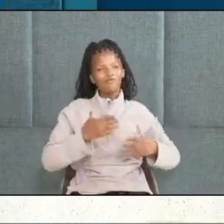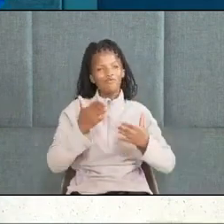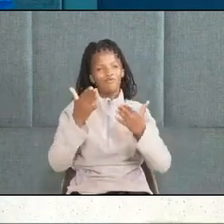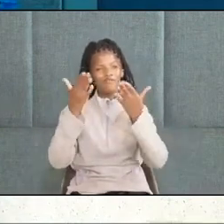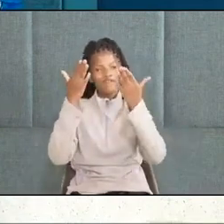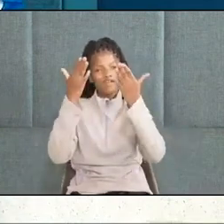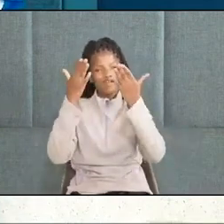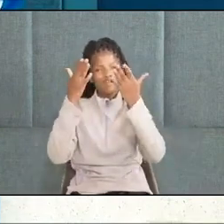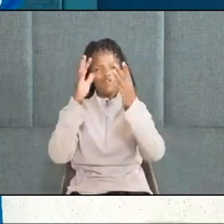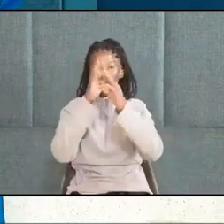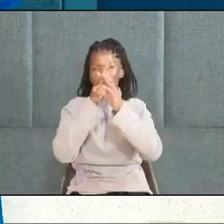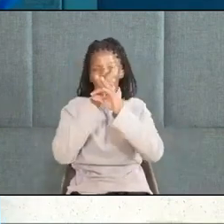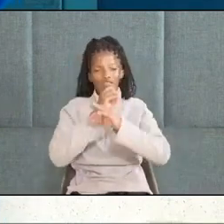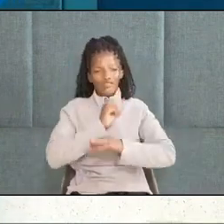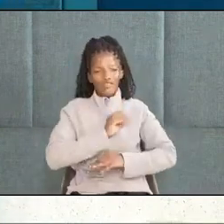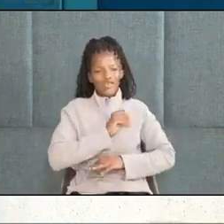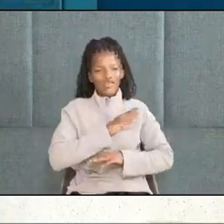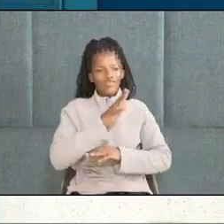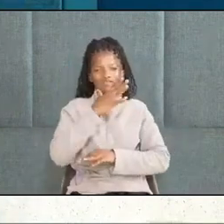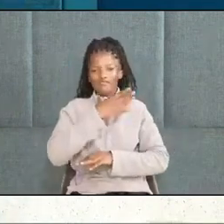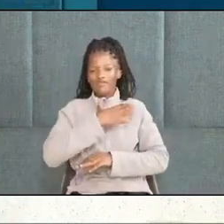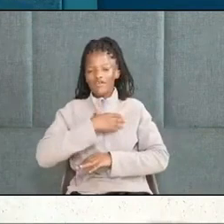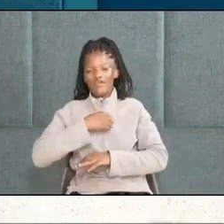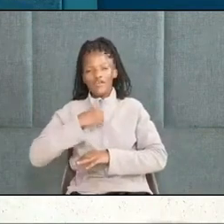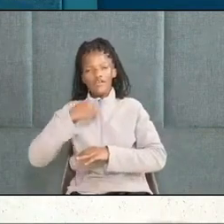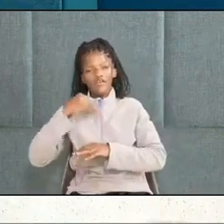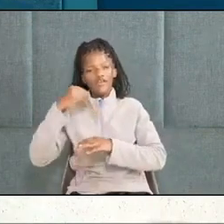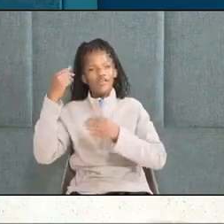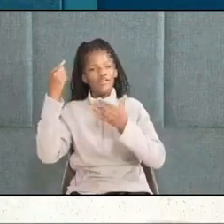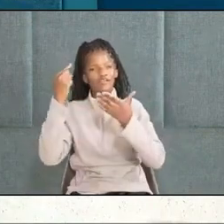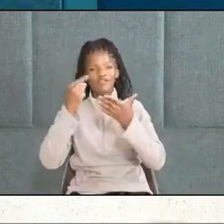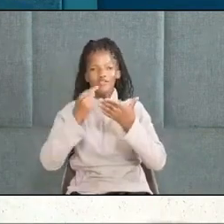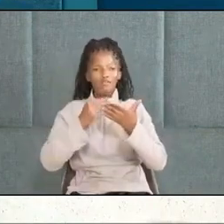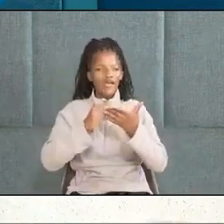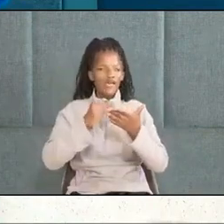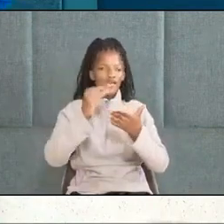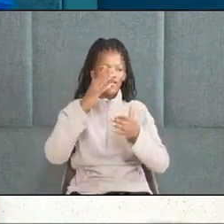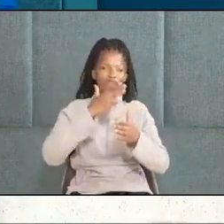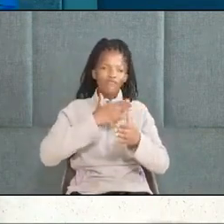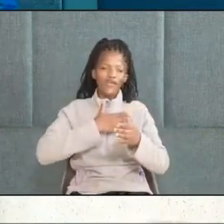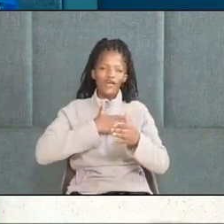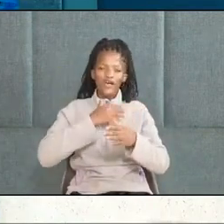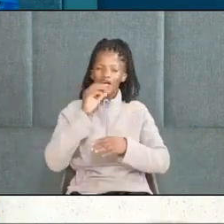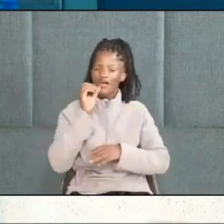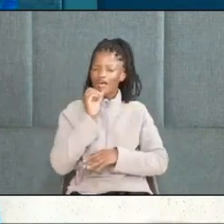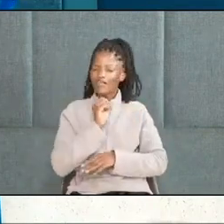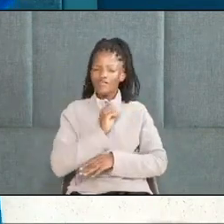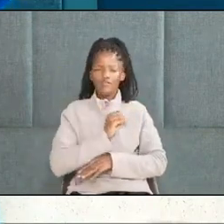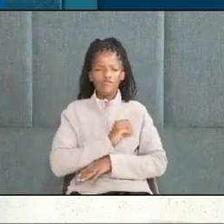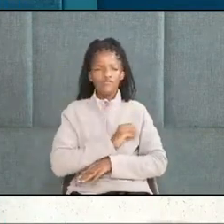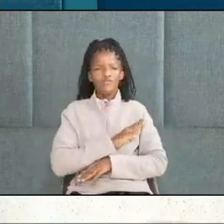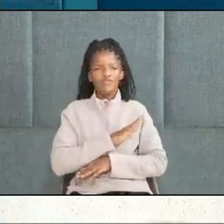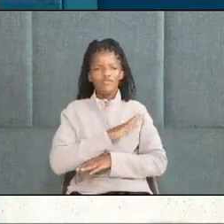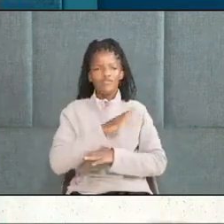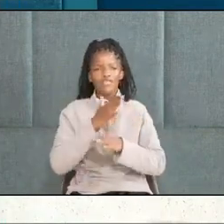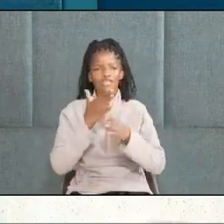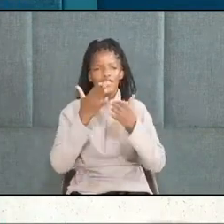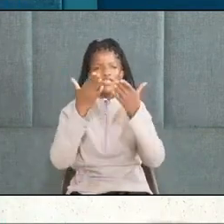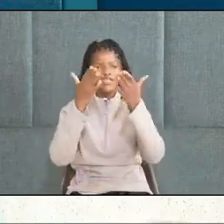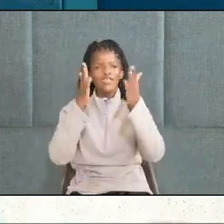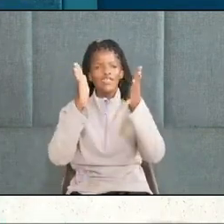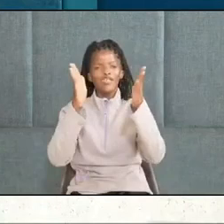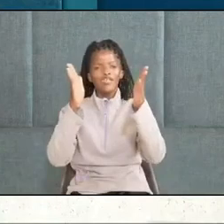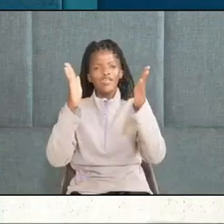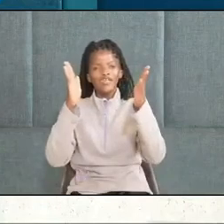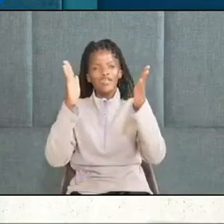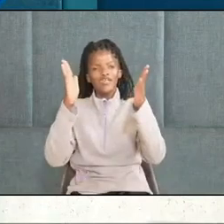to fear, and grace my fears